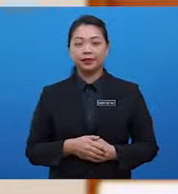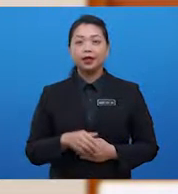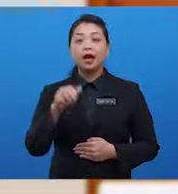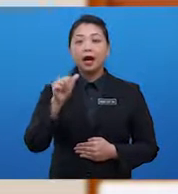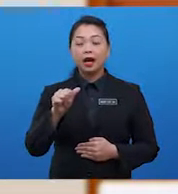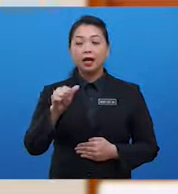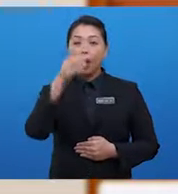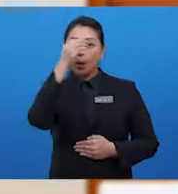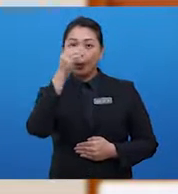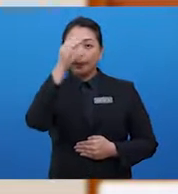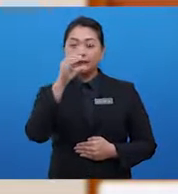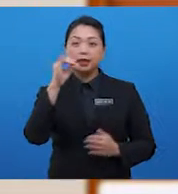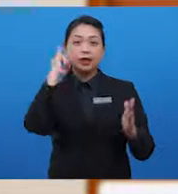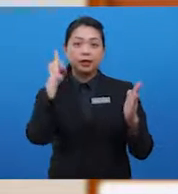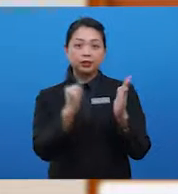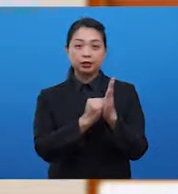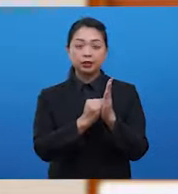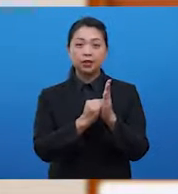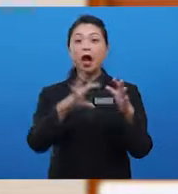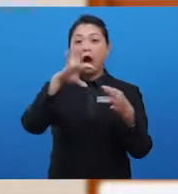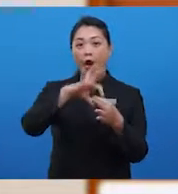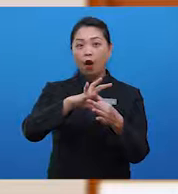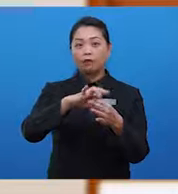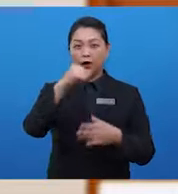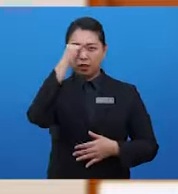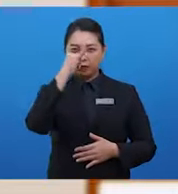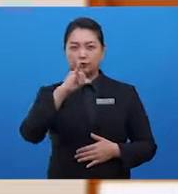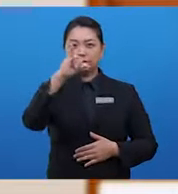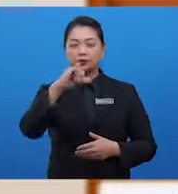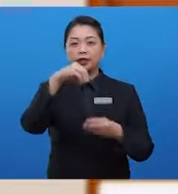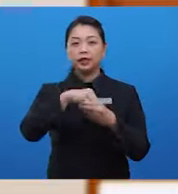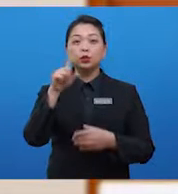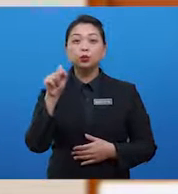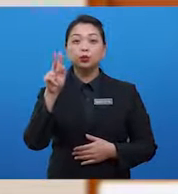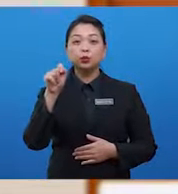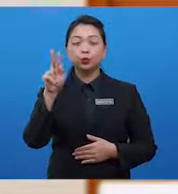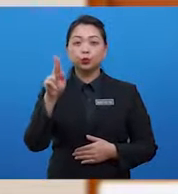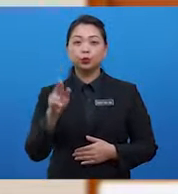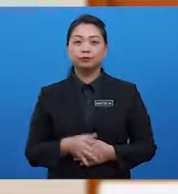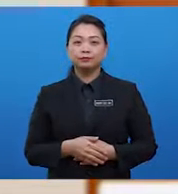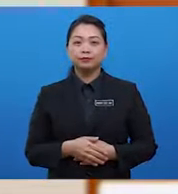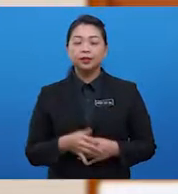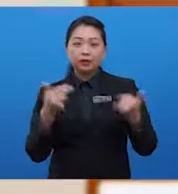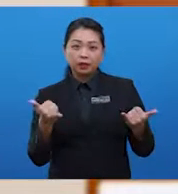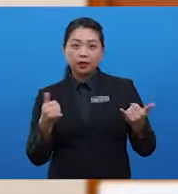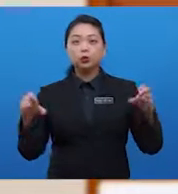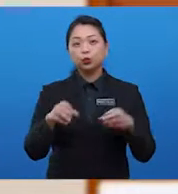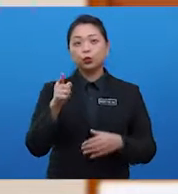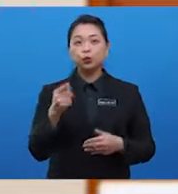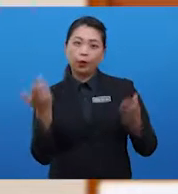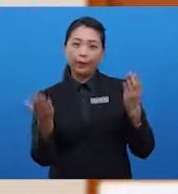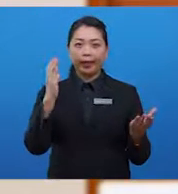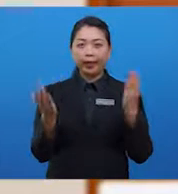comical illustration of a rhinoceros in a tutu. Now, do you compare the